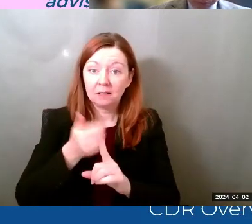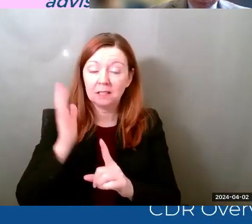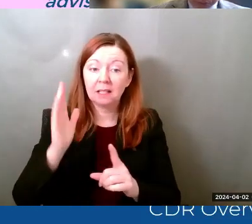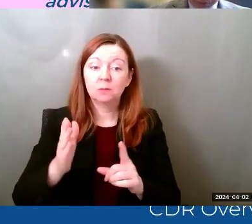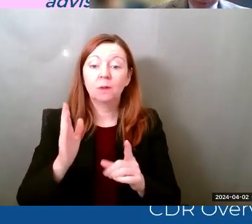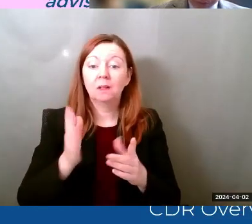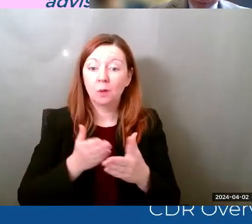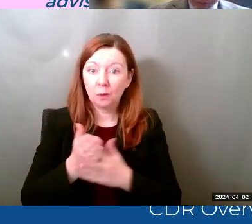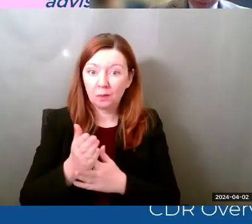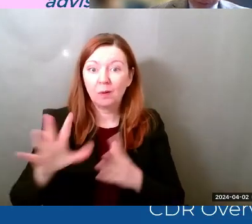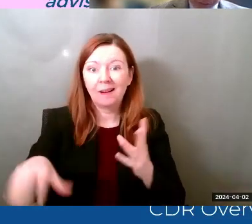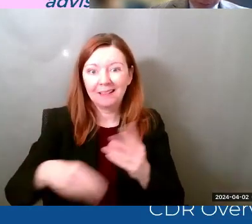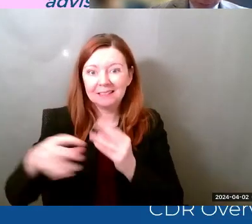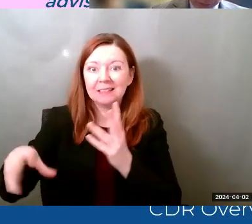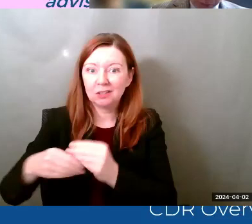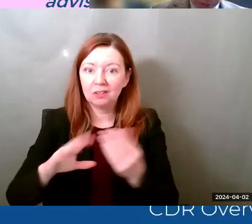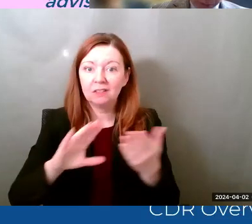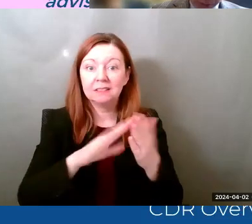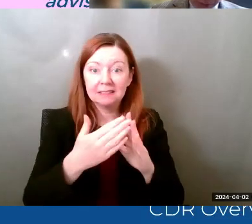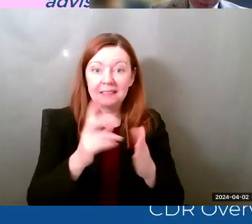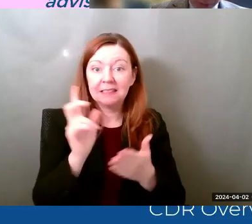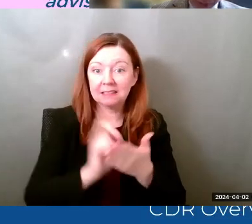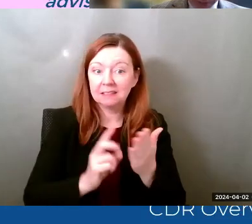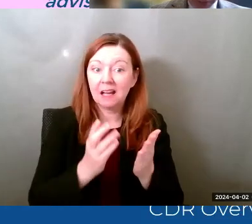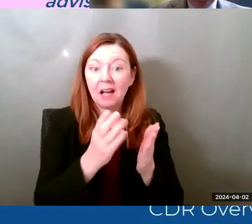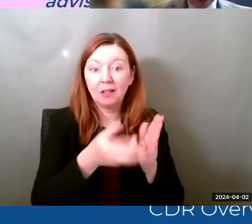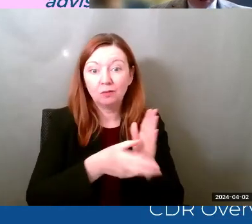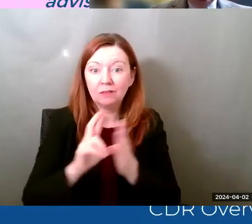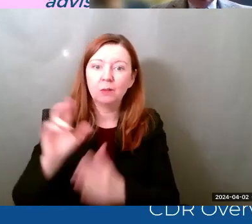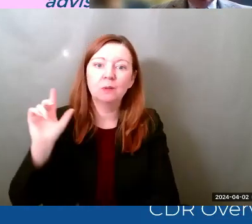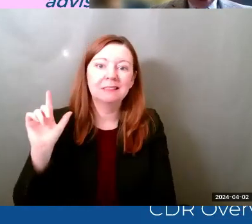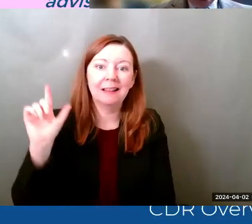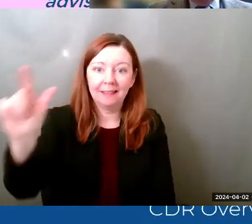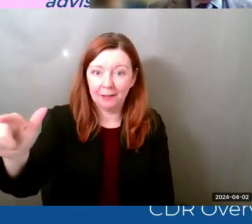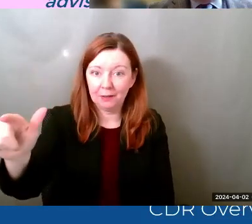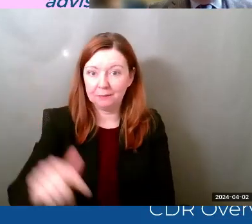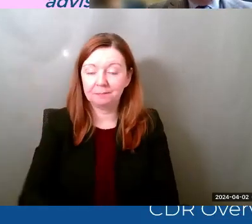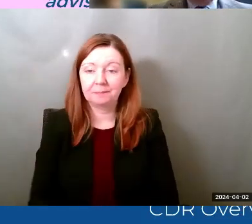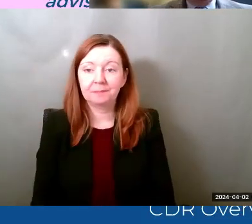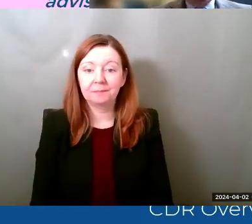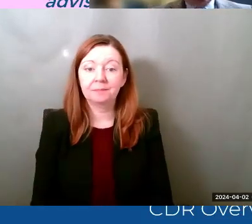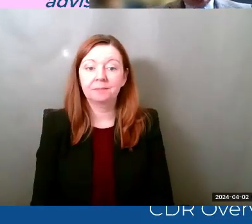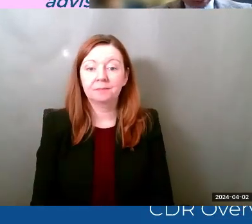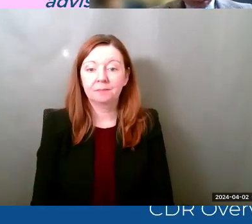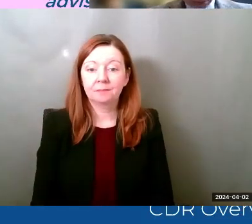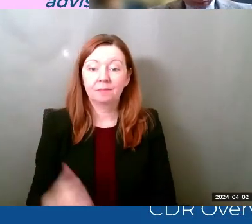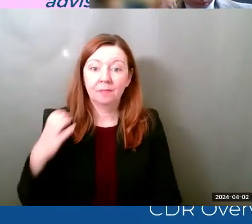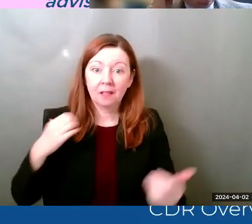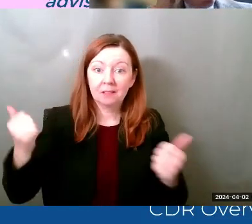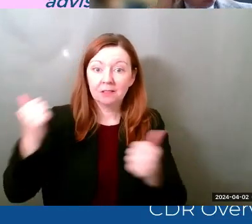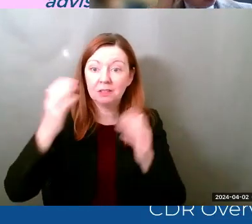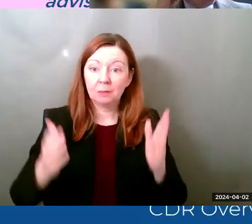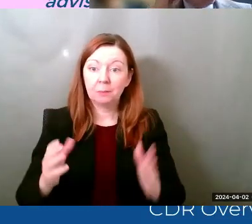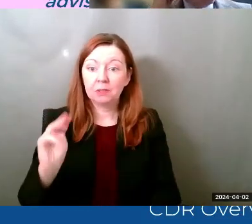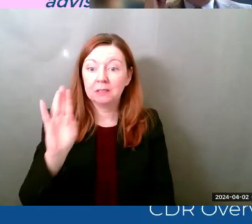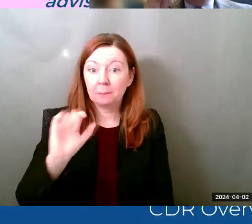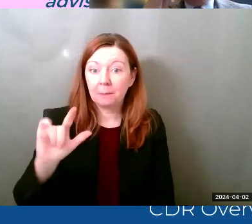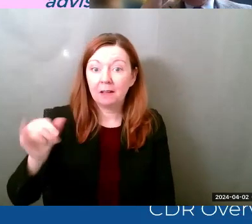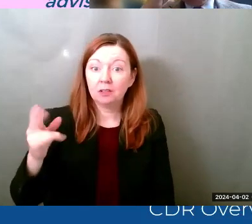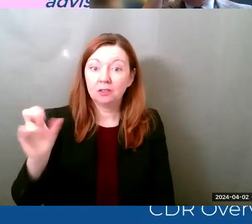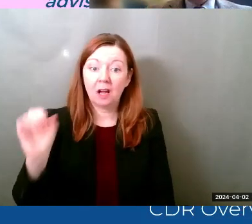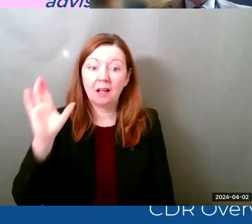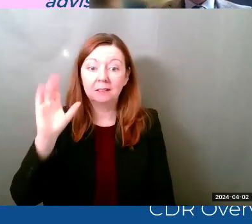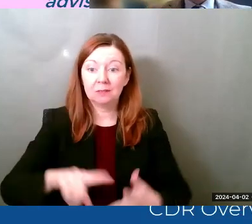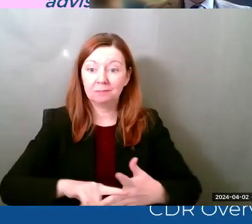go through additional city design reviews at a later date. Chairperson Michael Johns will call the meeting